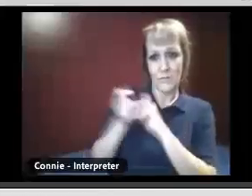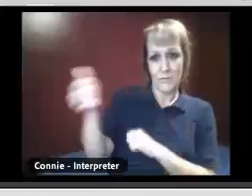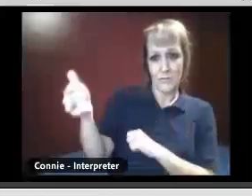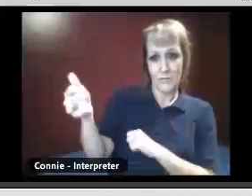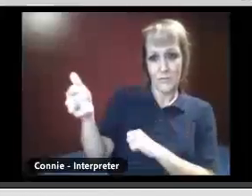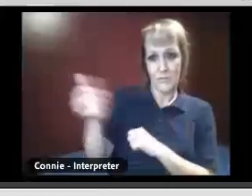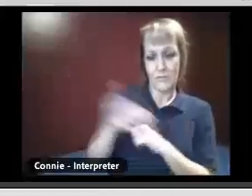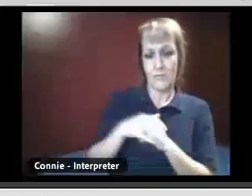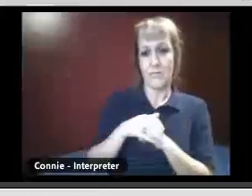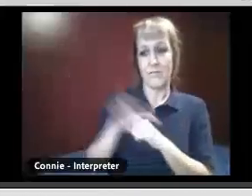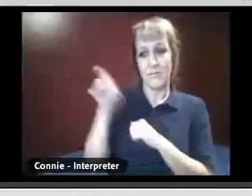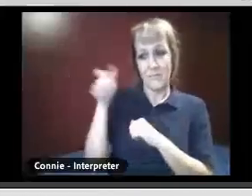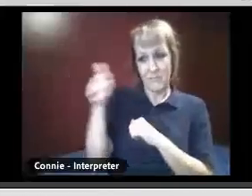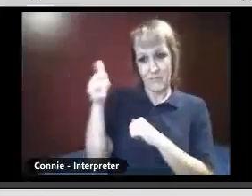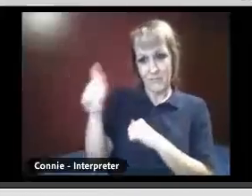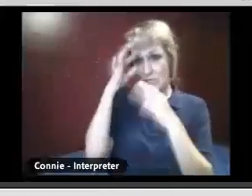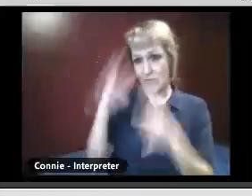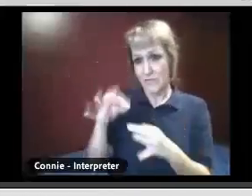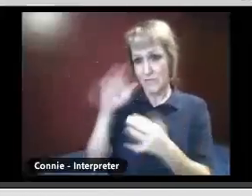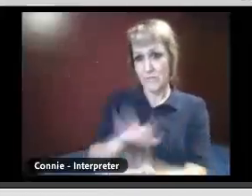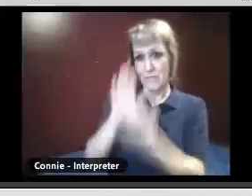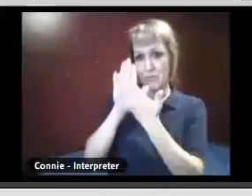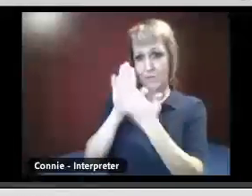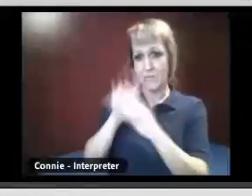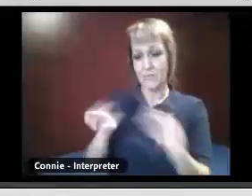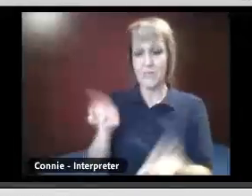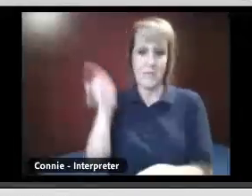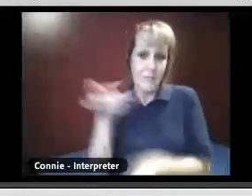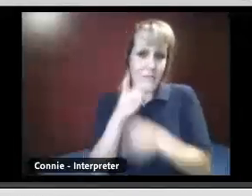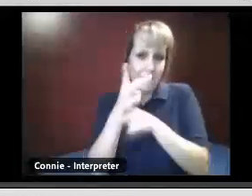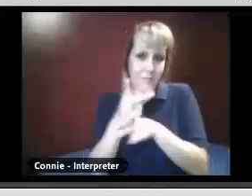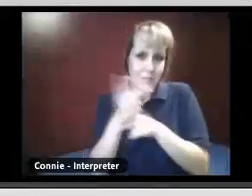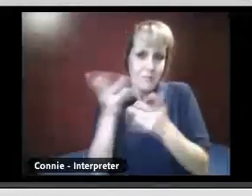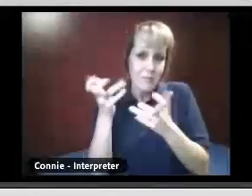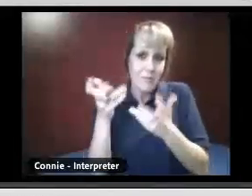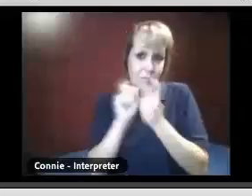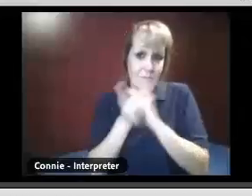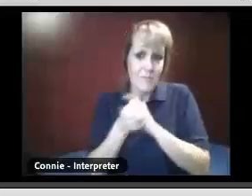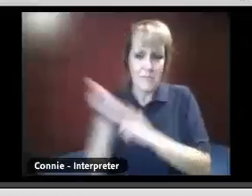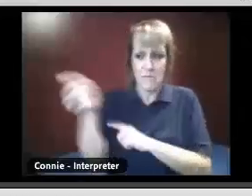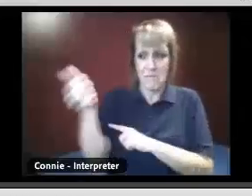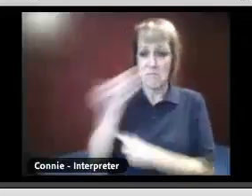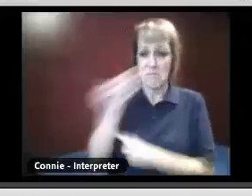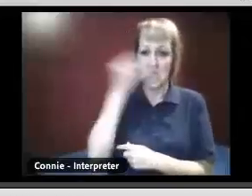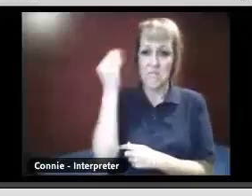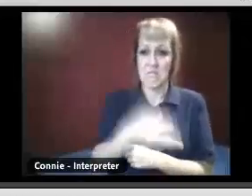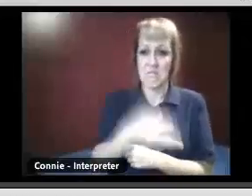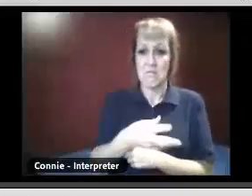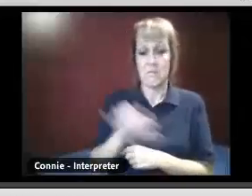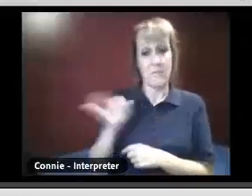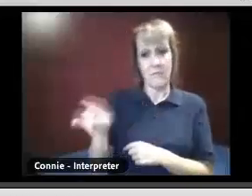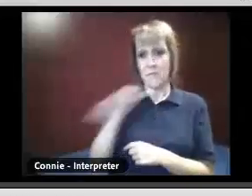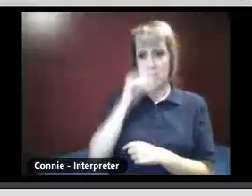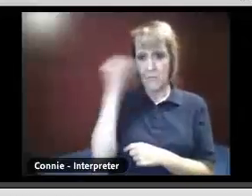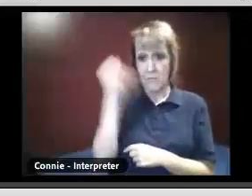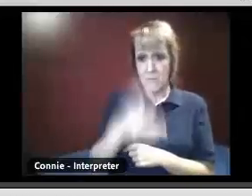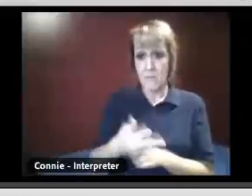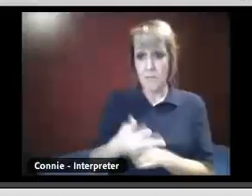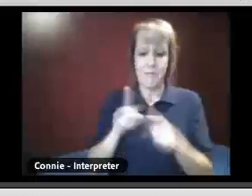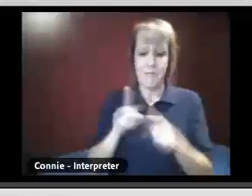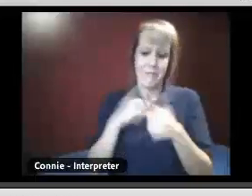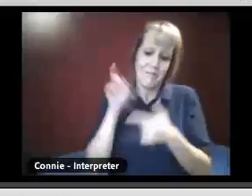a little bit different. And Cheryl's right, they have to care enough to want to change. They may not. And if not, well, then you're going to